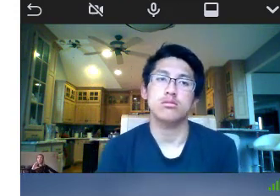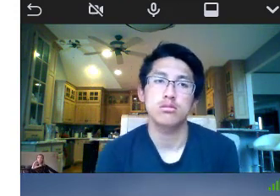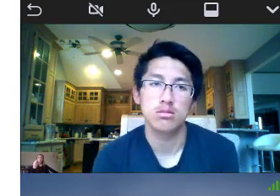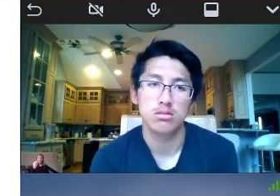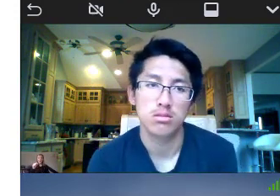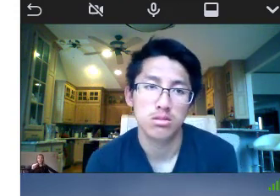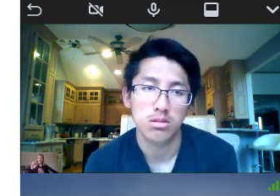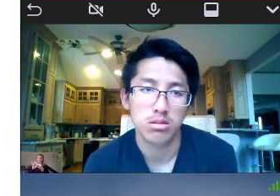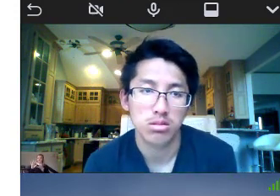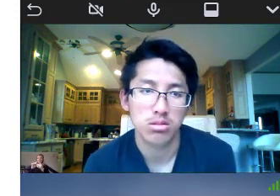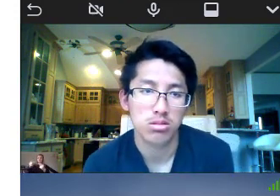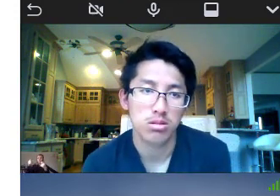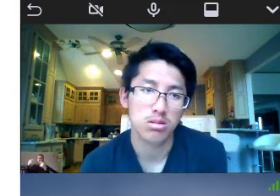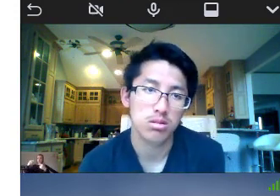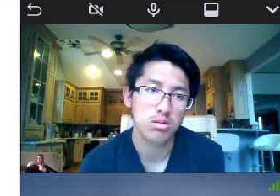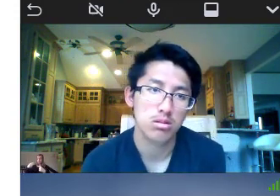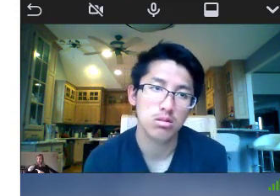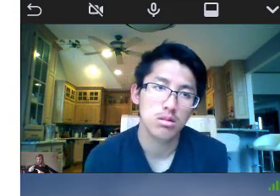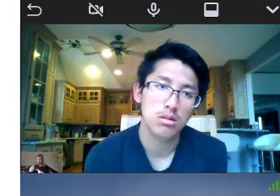audio.